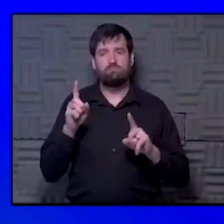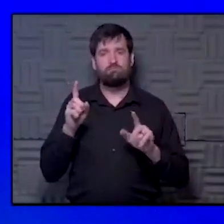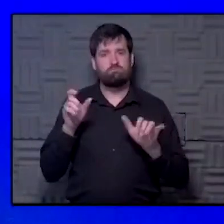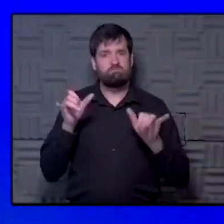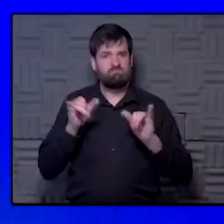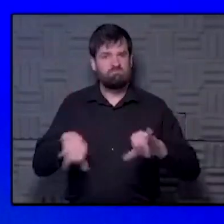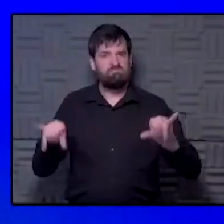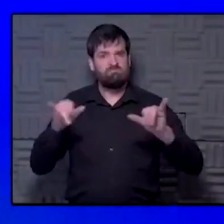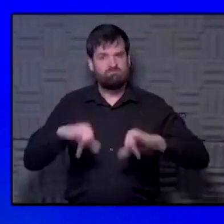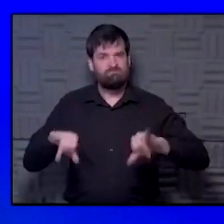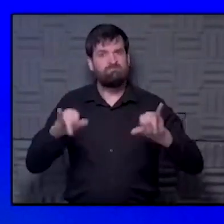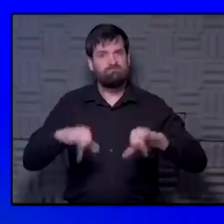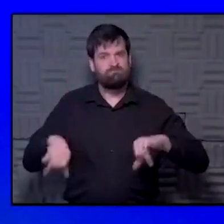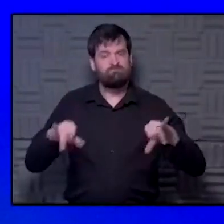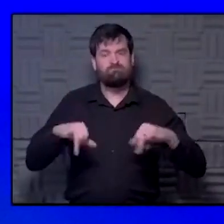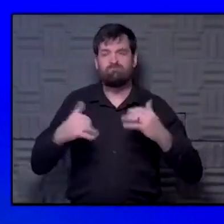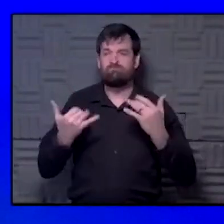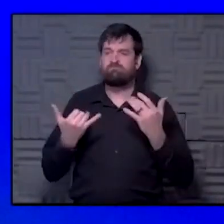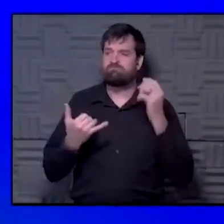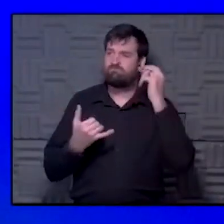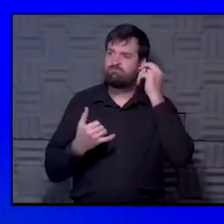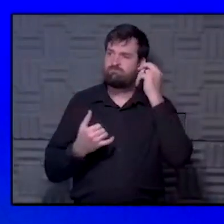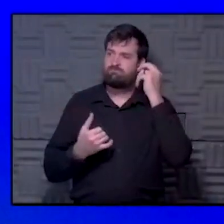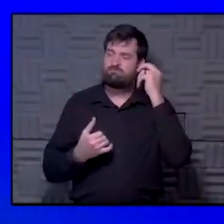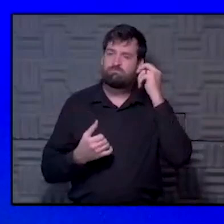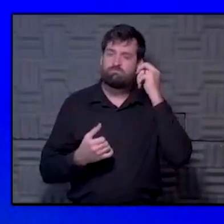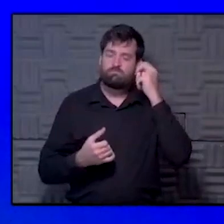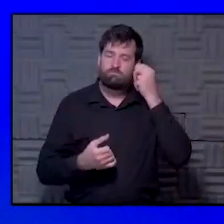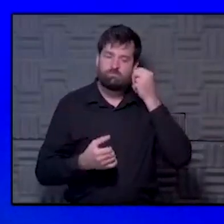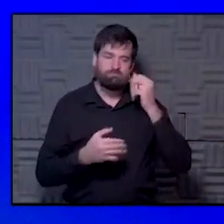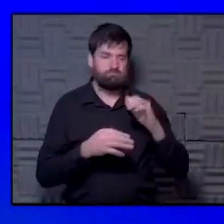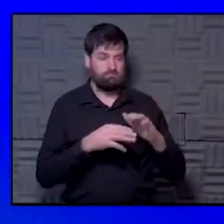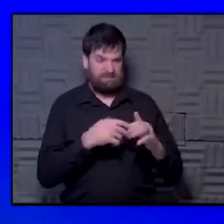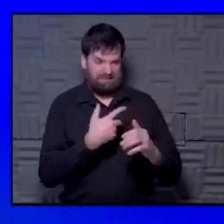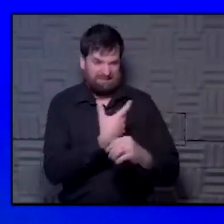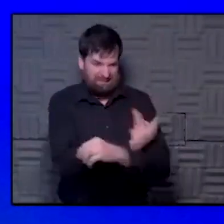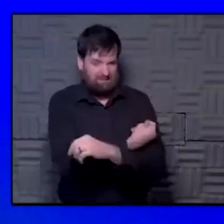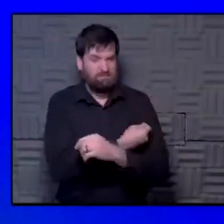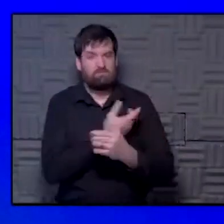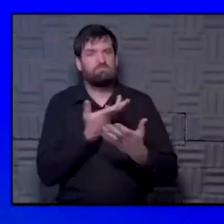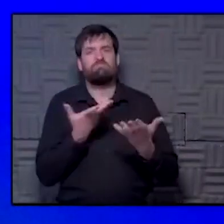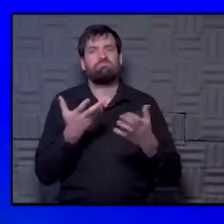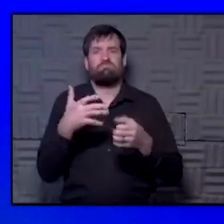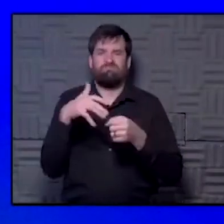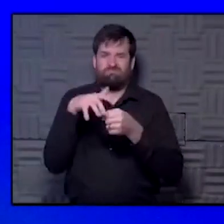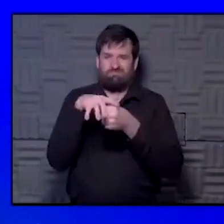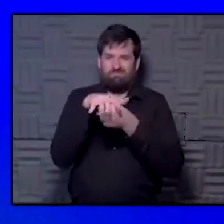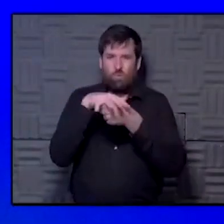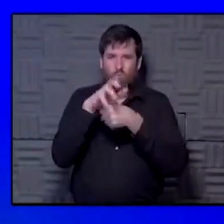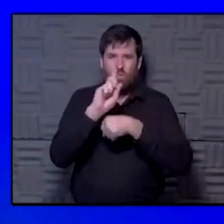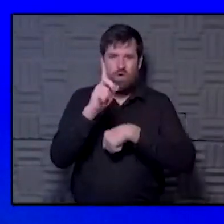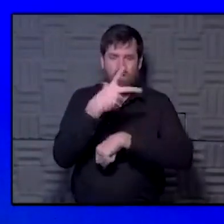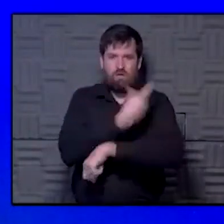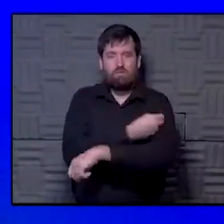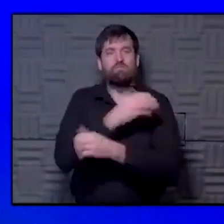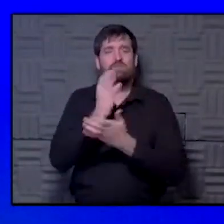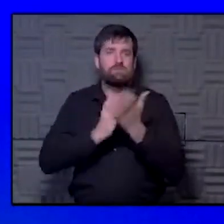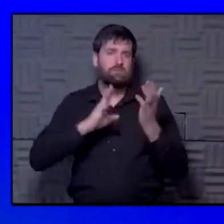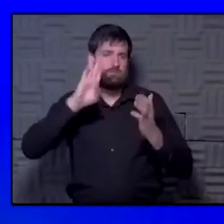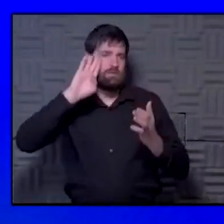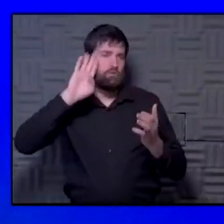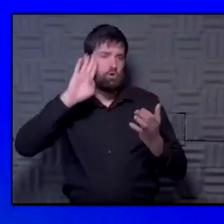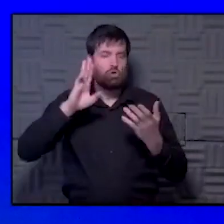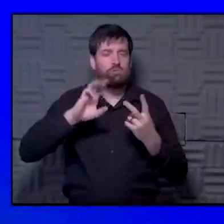consistent amount of initial reactions after the vaccine, again, which is mostly site reactions, some fever,